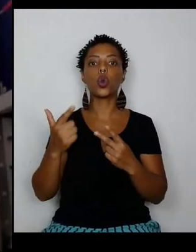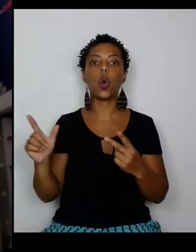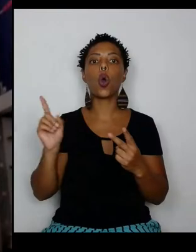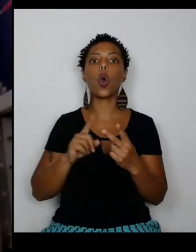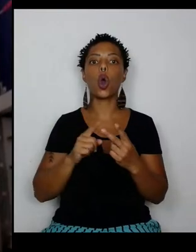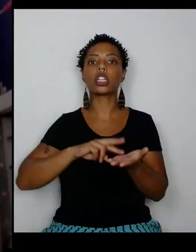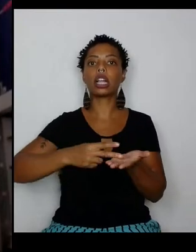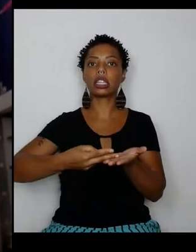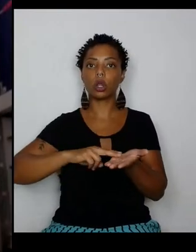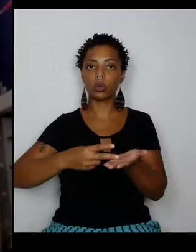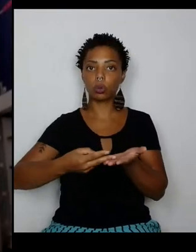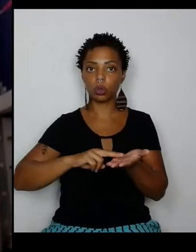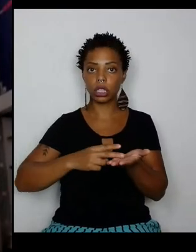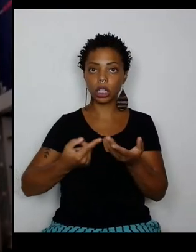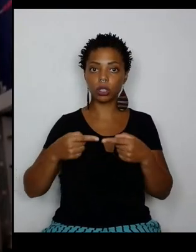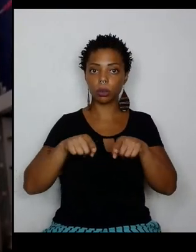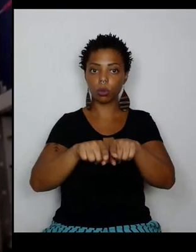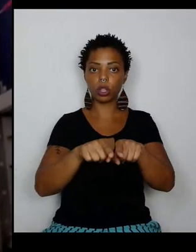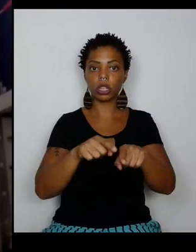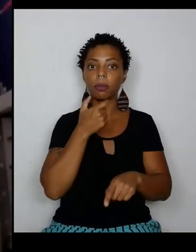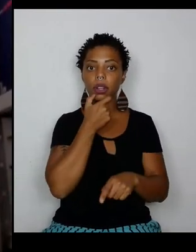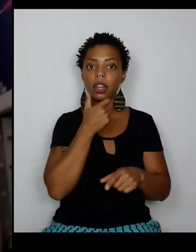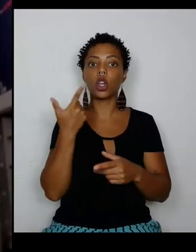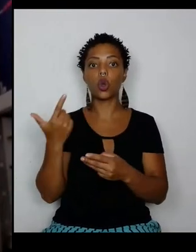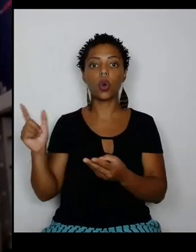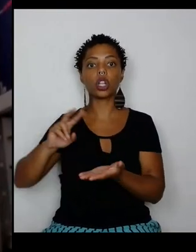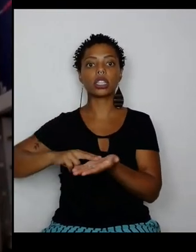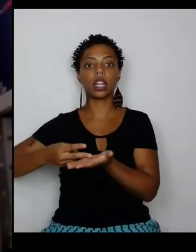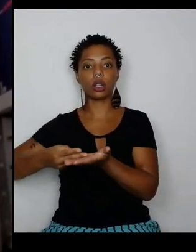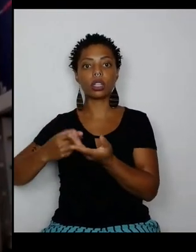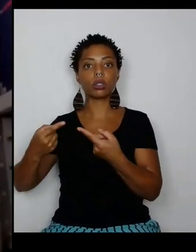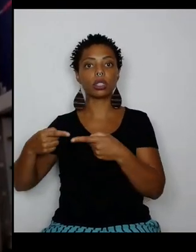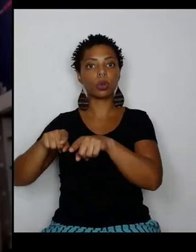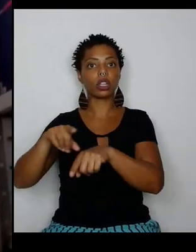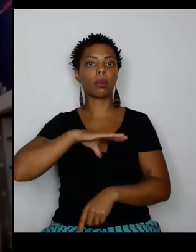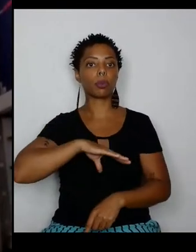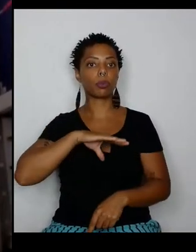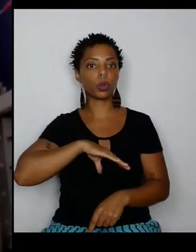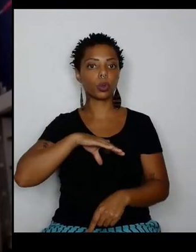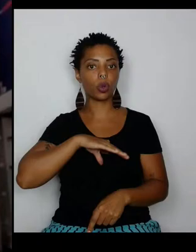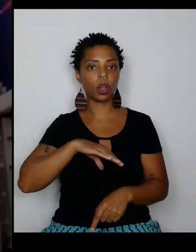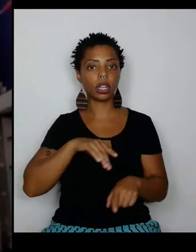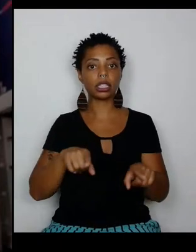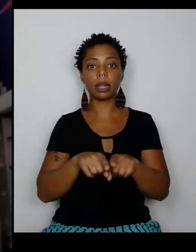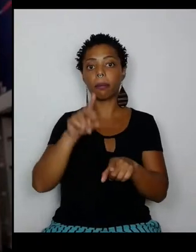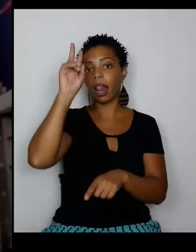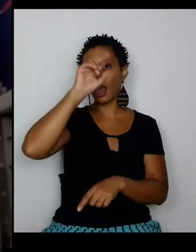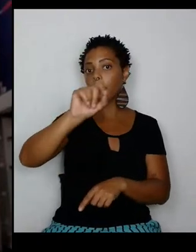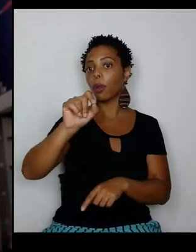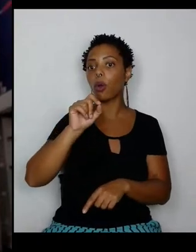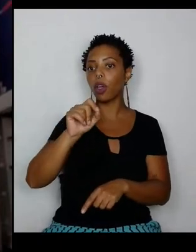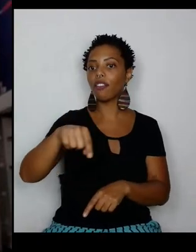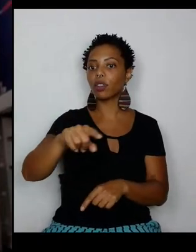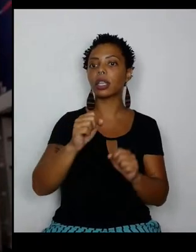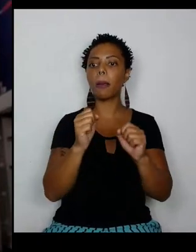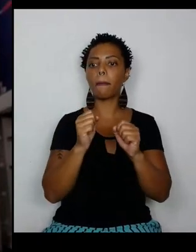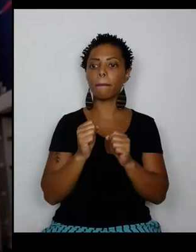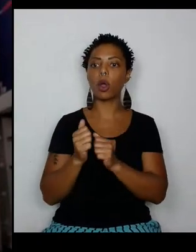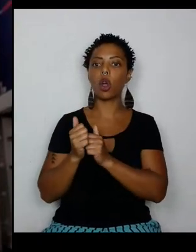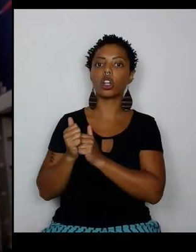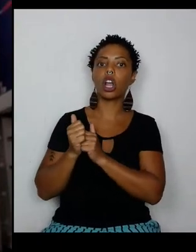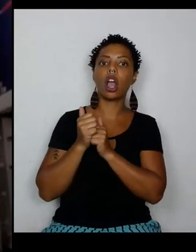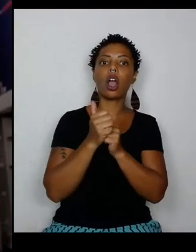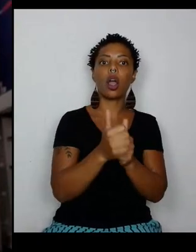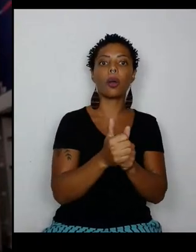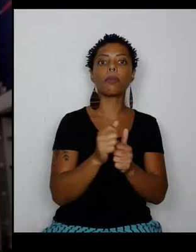we've got three links on youtube one with the original audio one with the portuguese translation and another one with